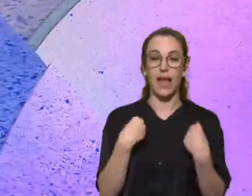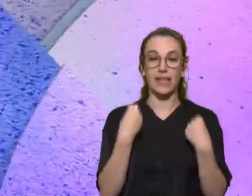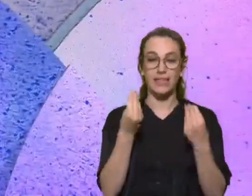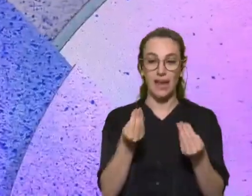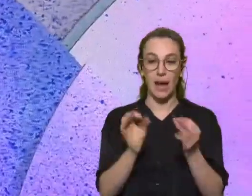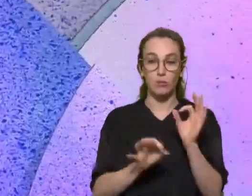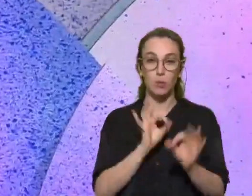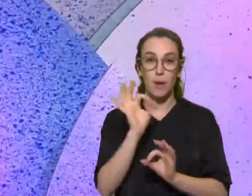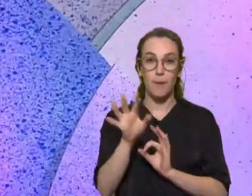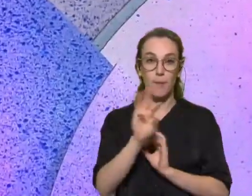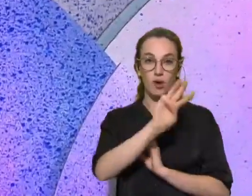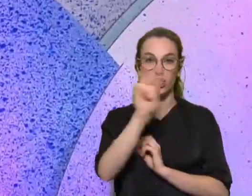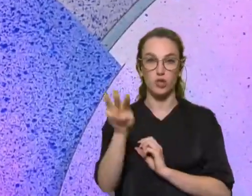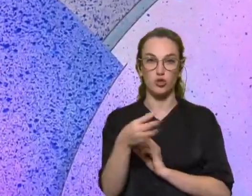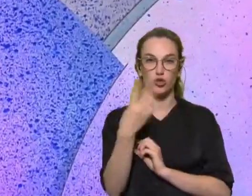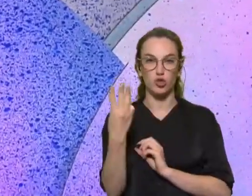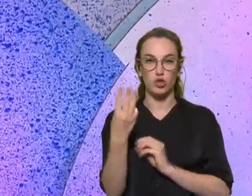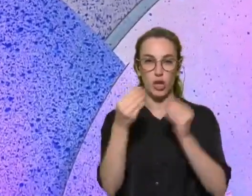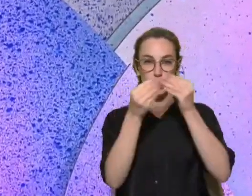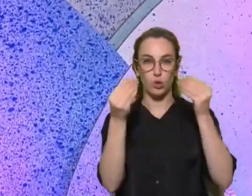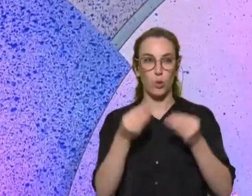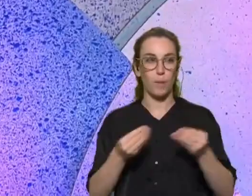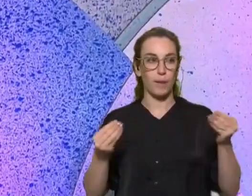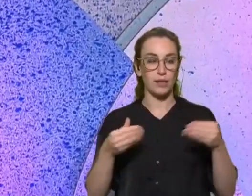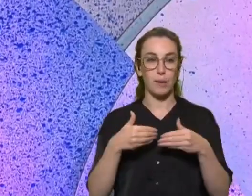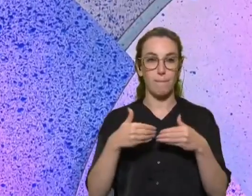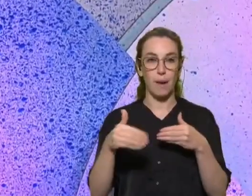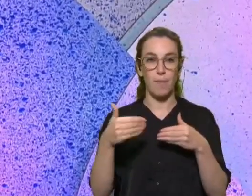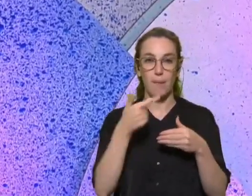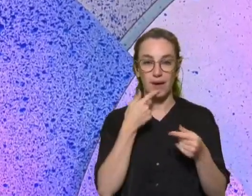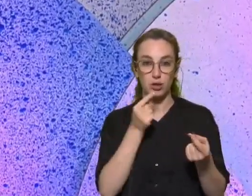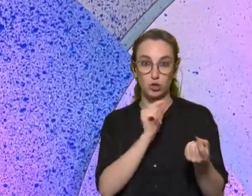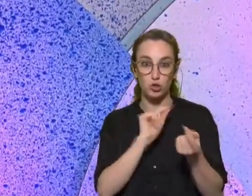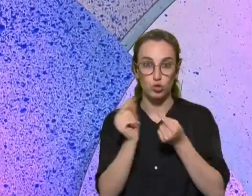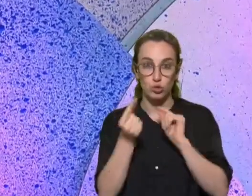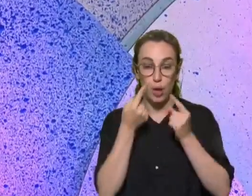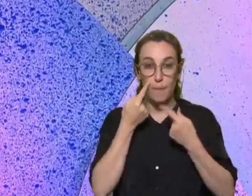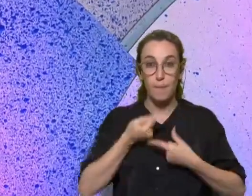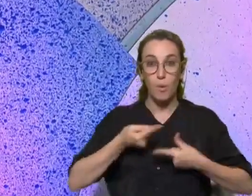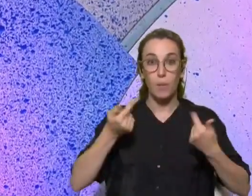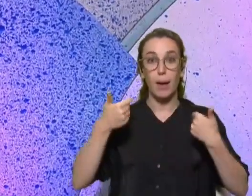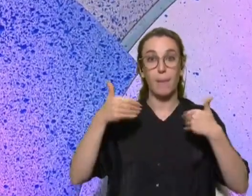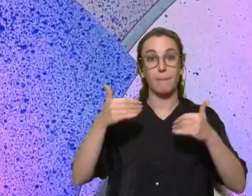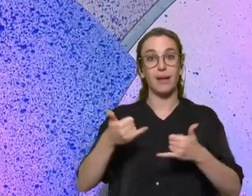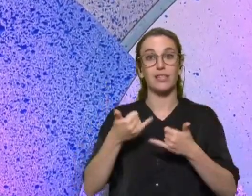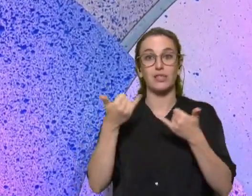2023, we handed over a proposal.